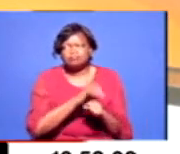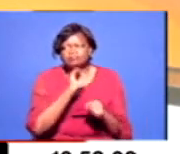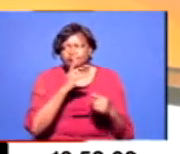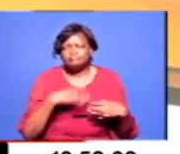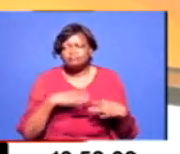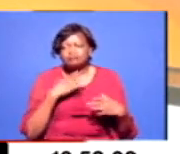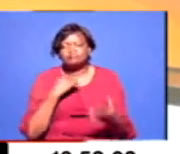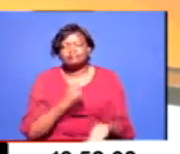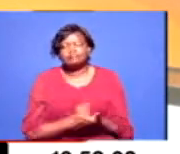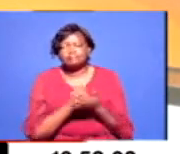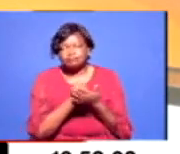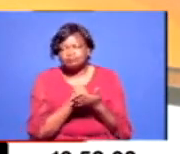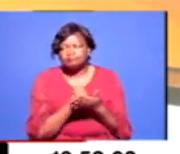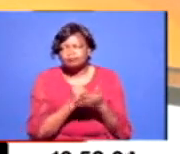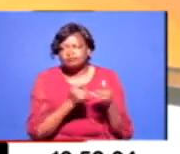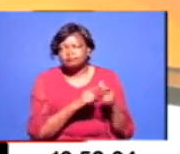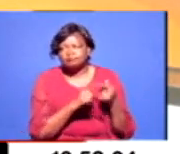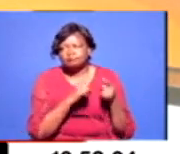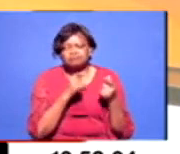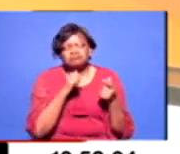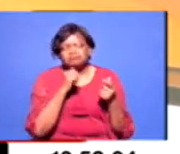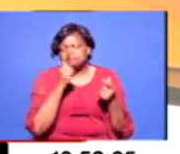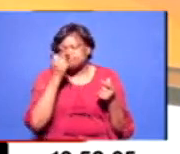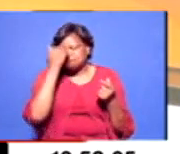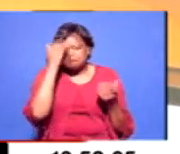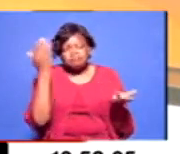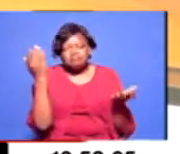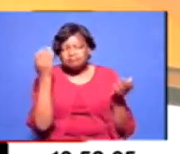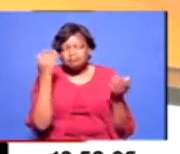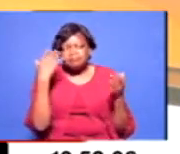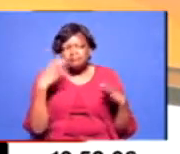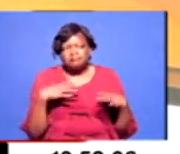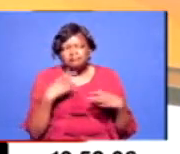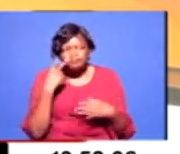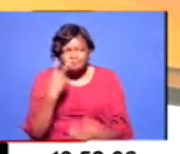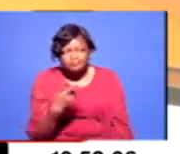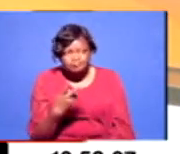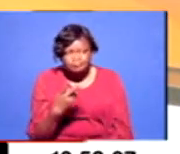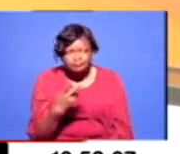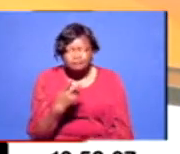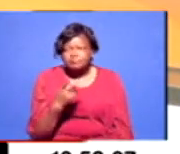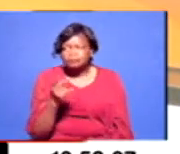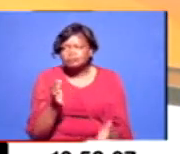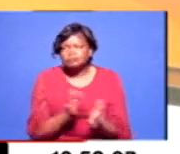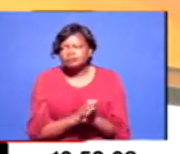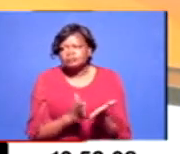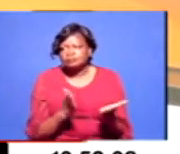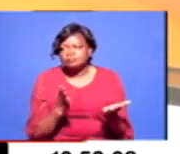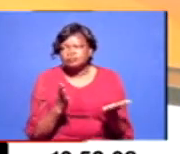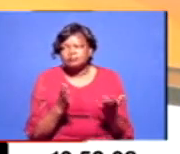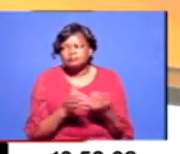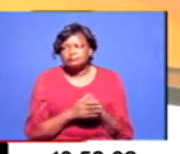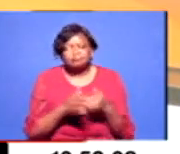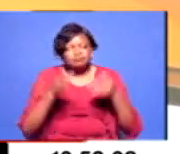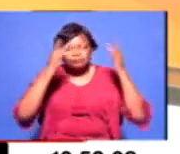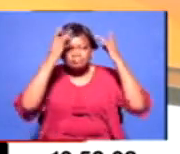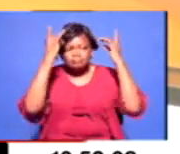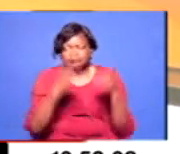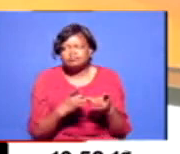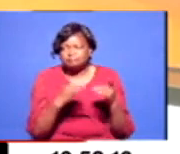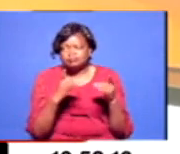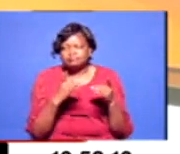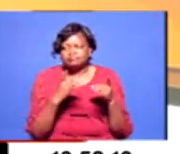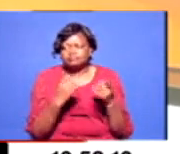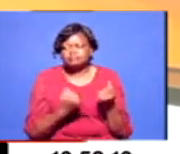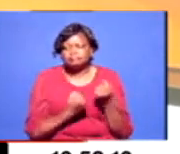to help. Mm-hmm. And you might not know, there might be somebody who is watching and may decide to give you a shot in